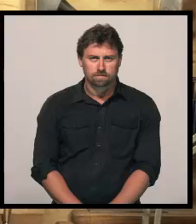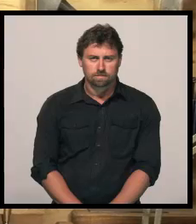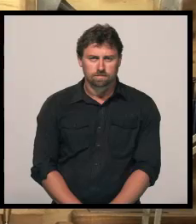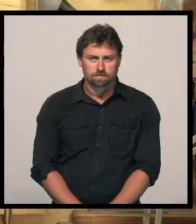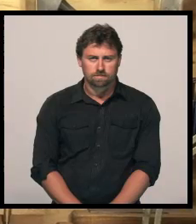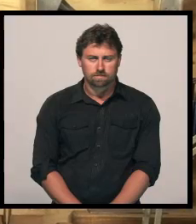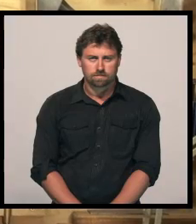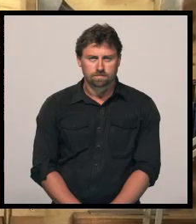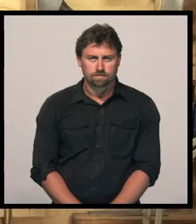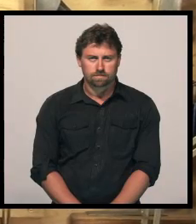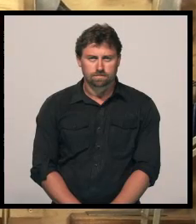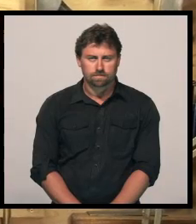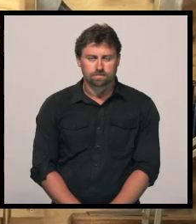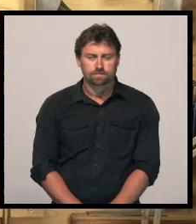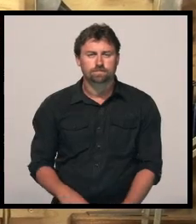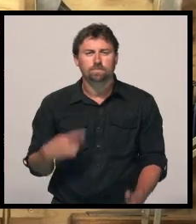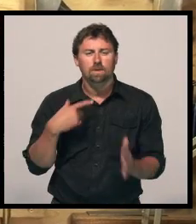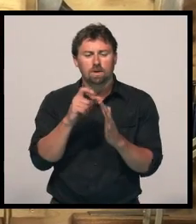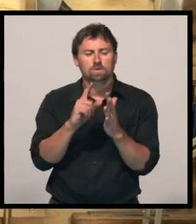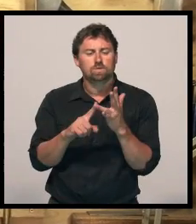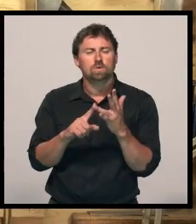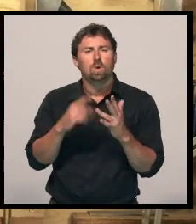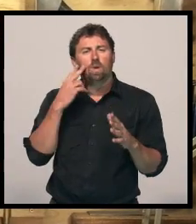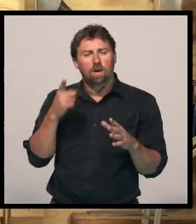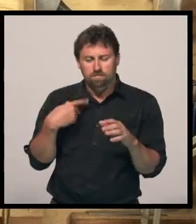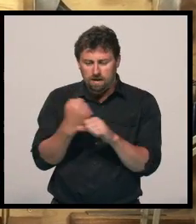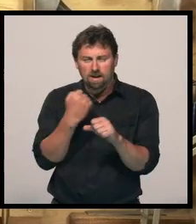The other thing I do whenever I'm mitering a box